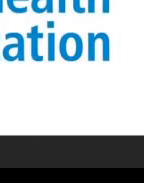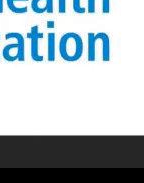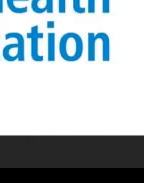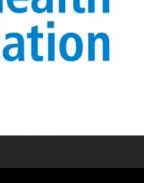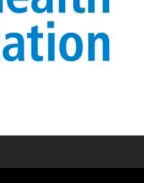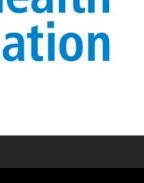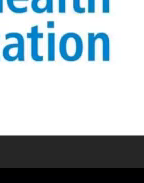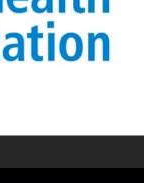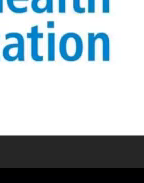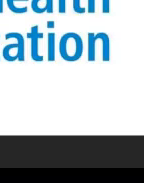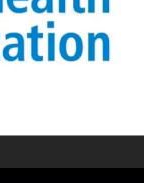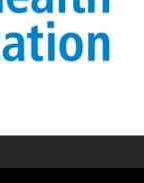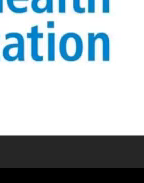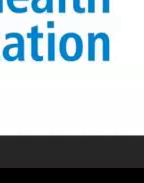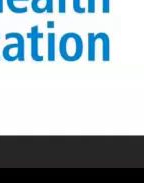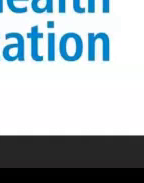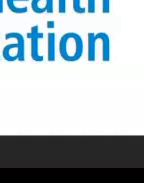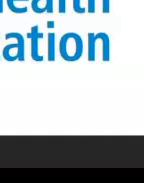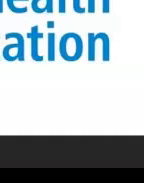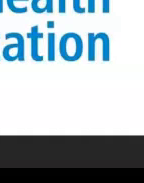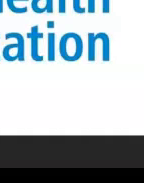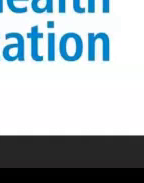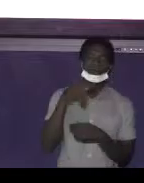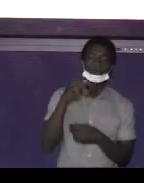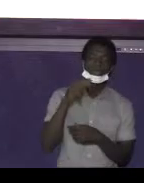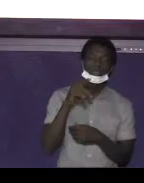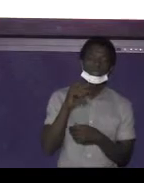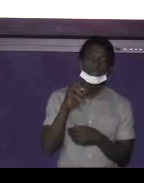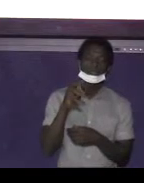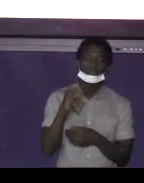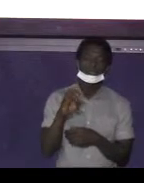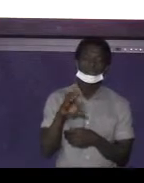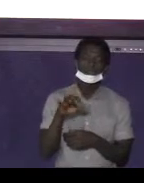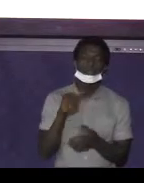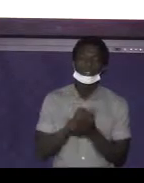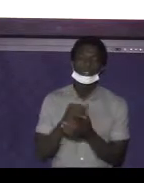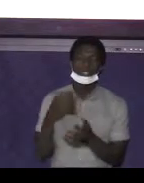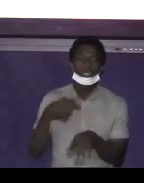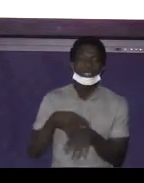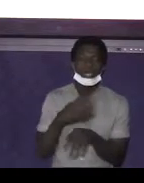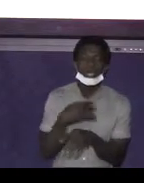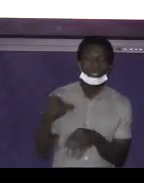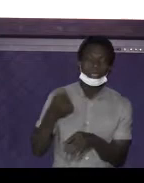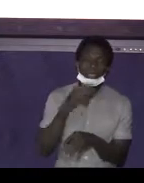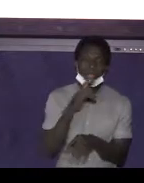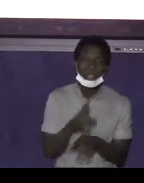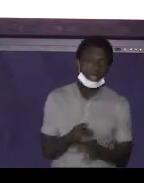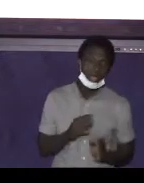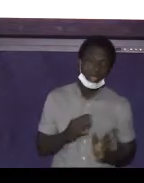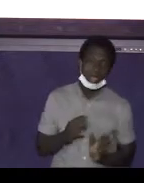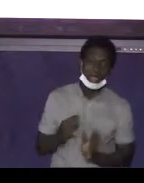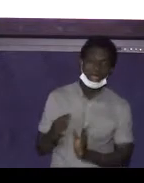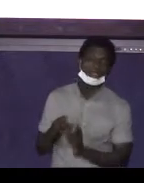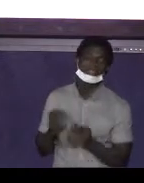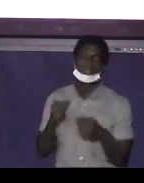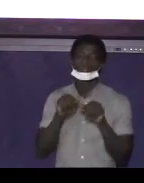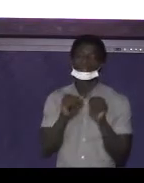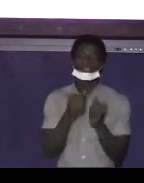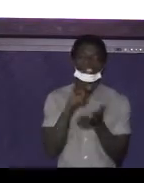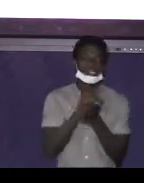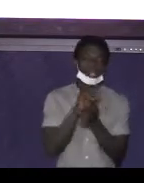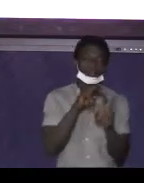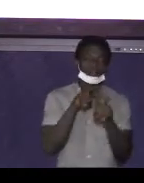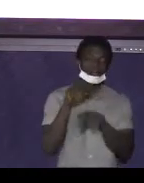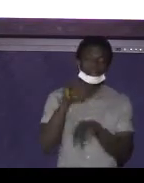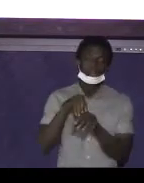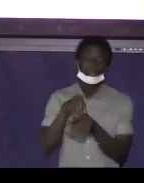were looking, they had pandemic then, and they thought of having association organization that would look into their health affair.